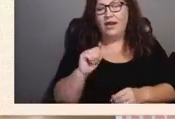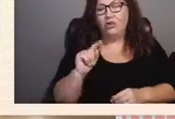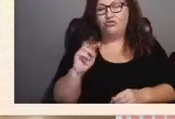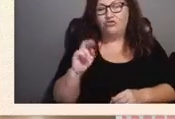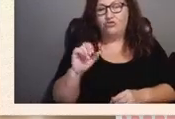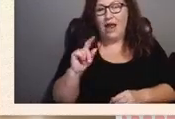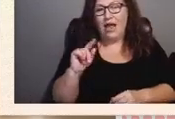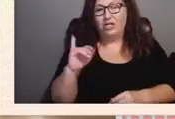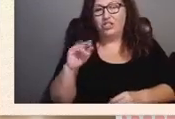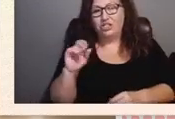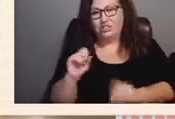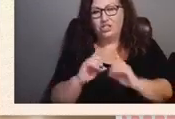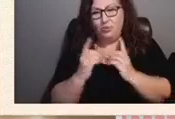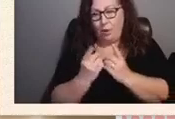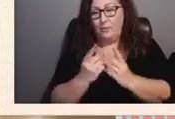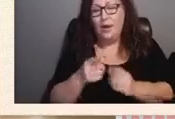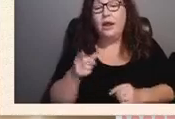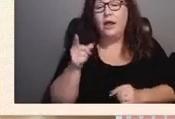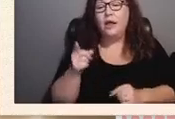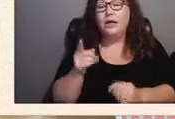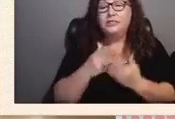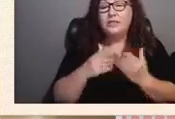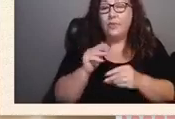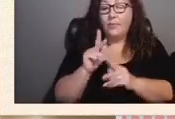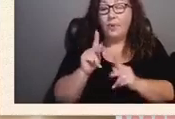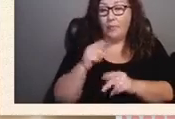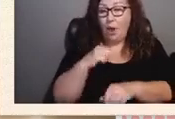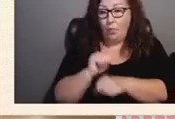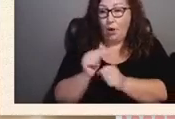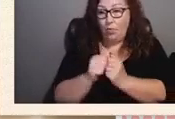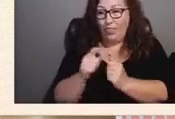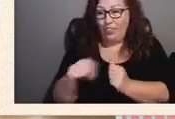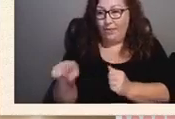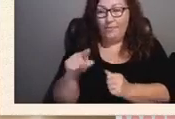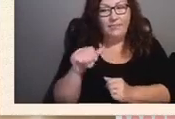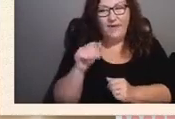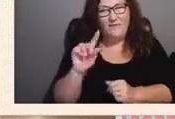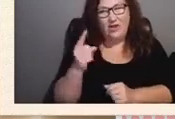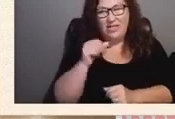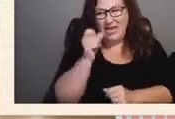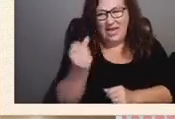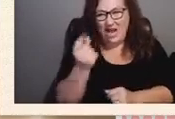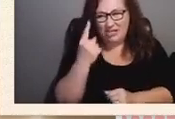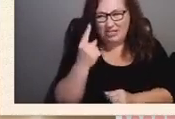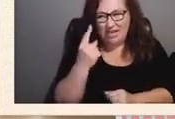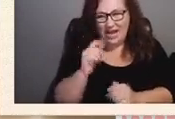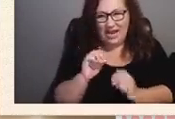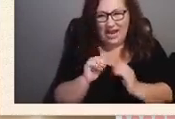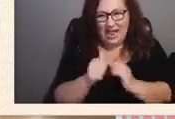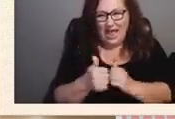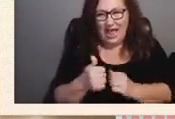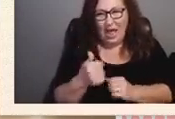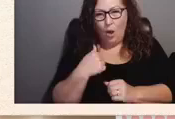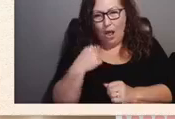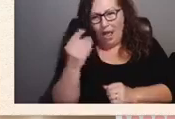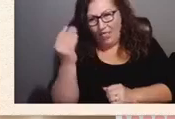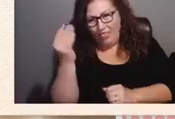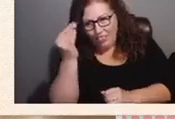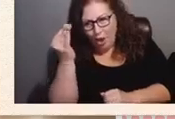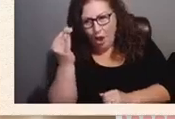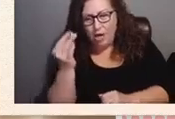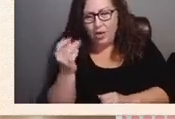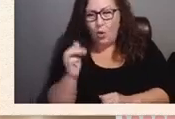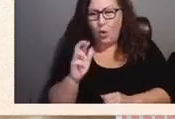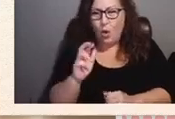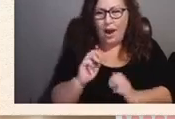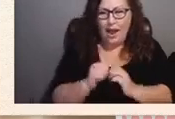work with, they at first they didn't understand how I thought or how